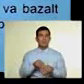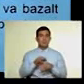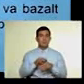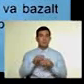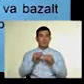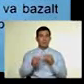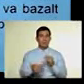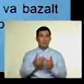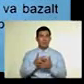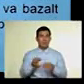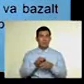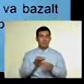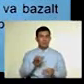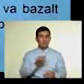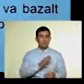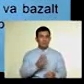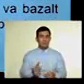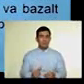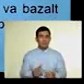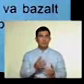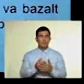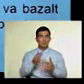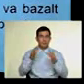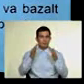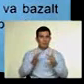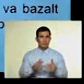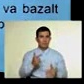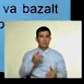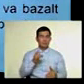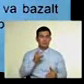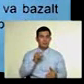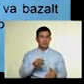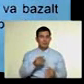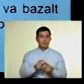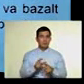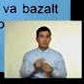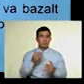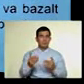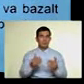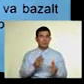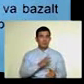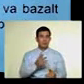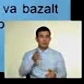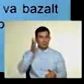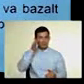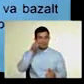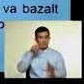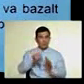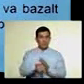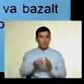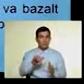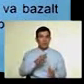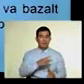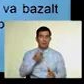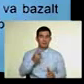3 qatlamdan iborat bo'lsa, ya'ni cho'kindi, granit va bazalt qatlam bo'lsa, okeanlar ostida esa